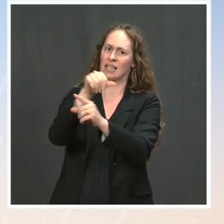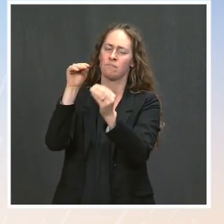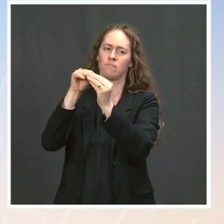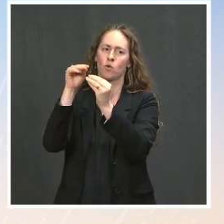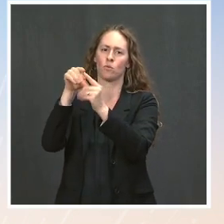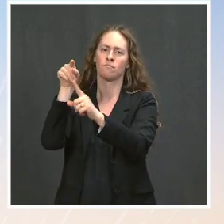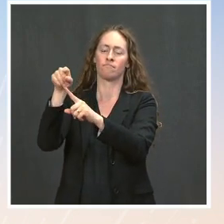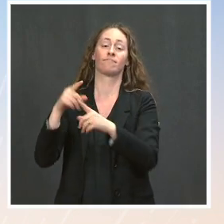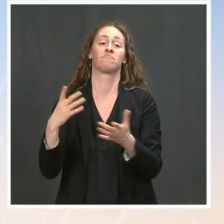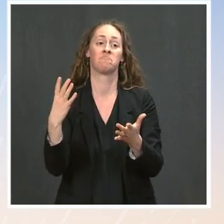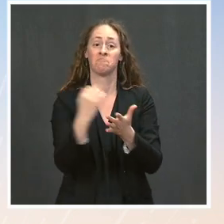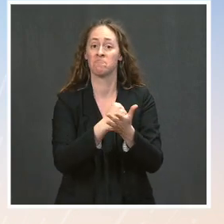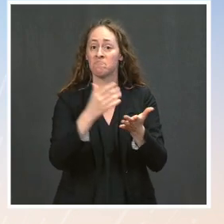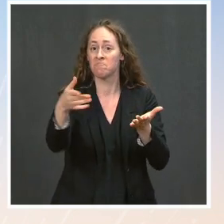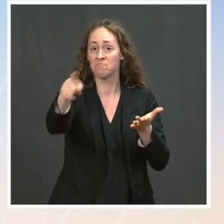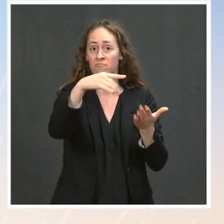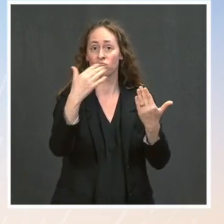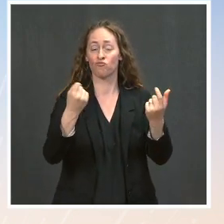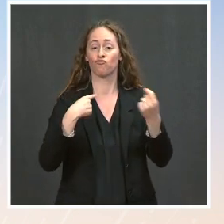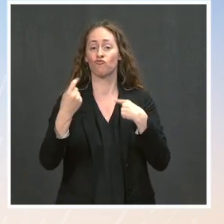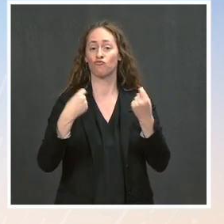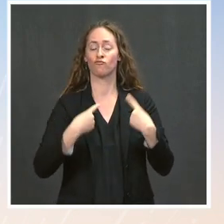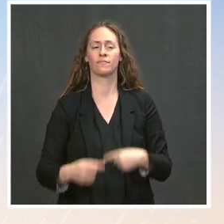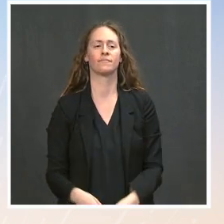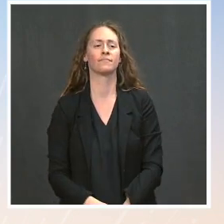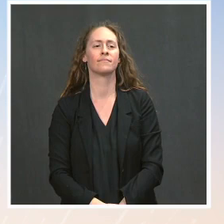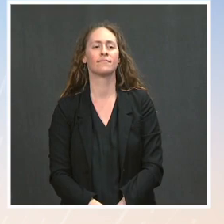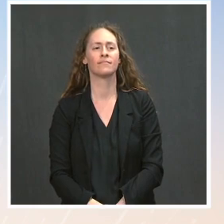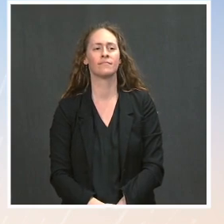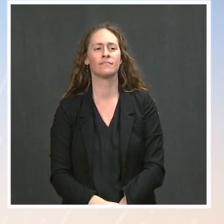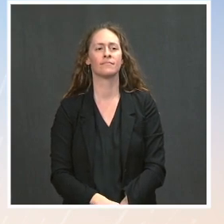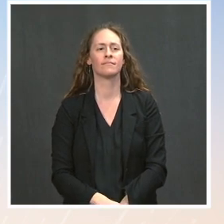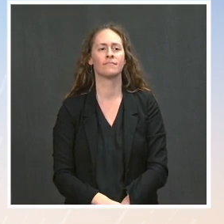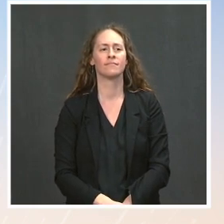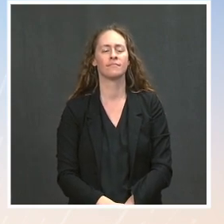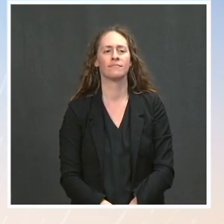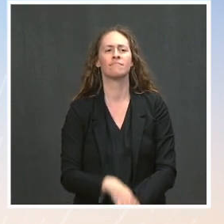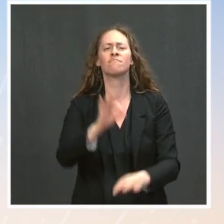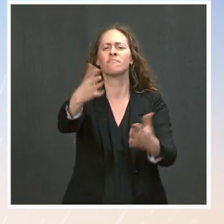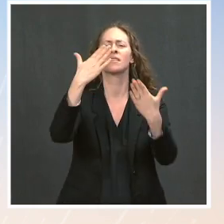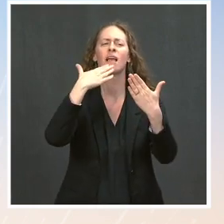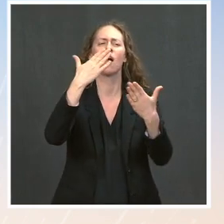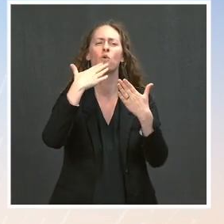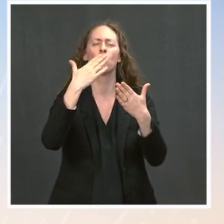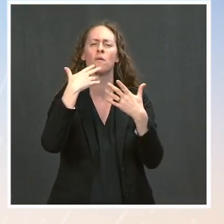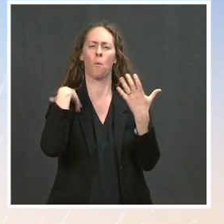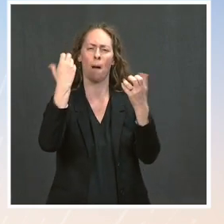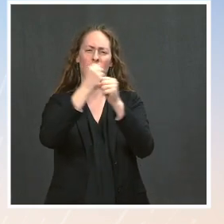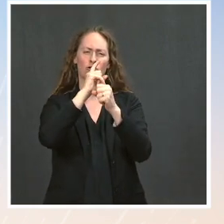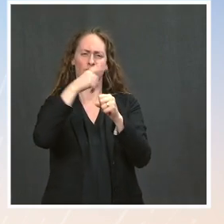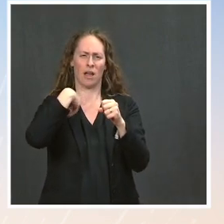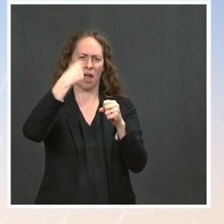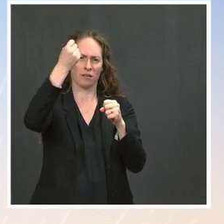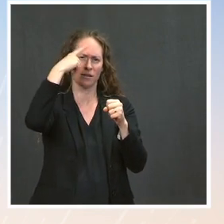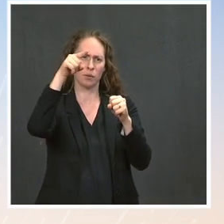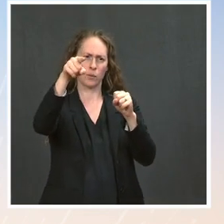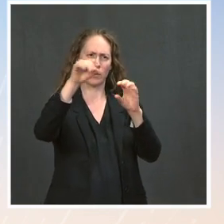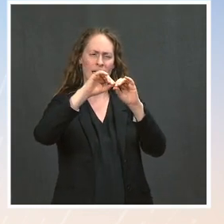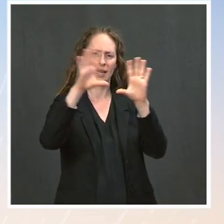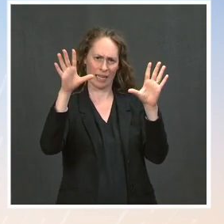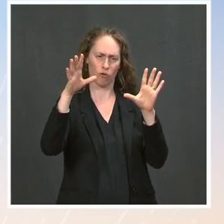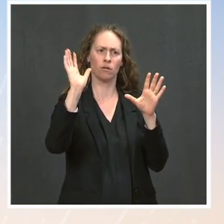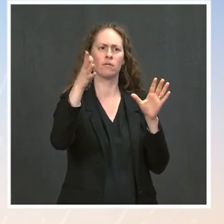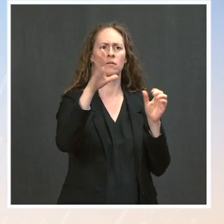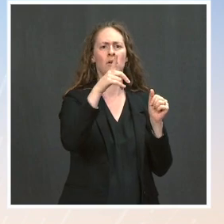questions. Thanks so much for doing this, Brian. Just to make sure I understand this, critics say that you tax capital gains at